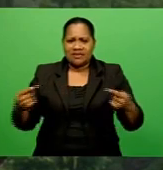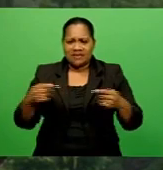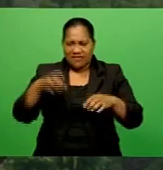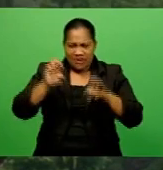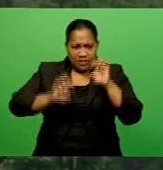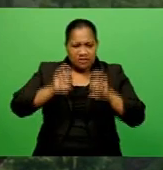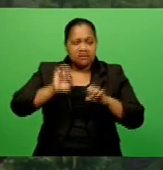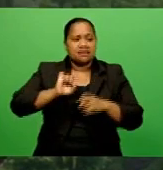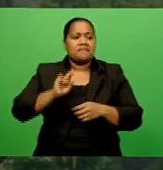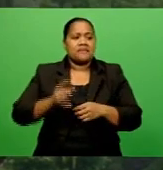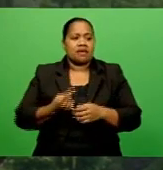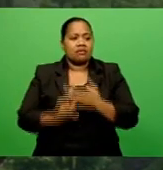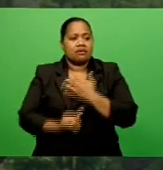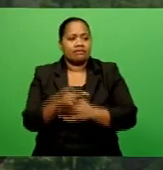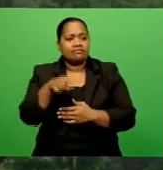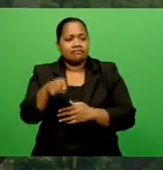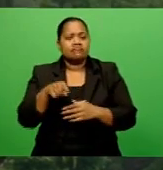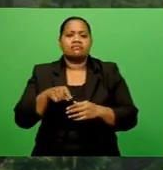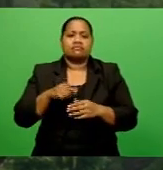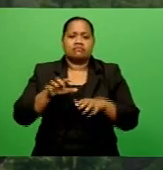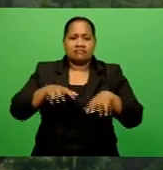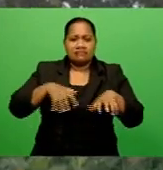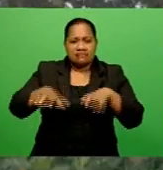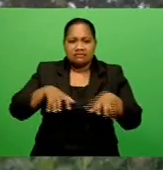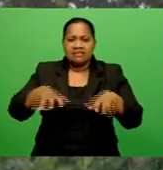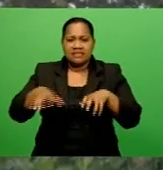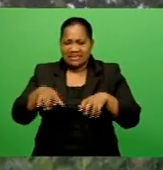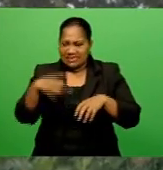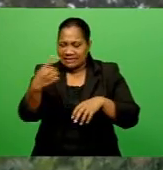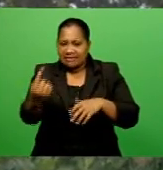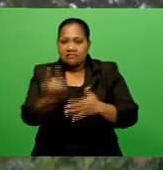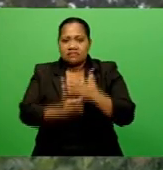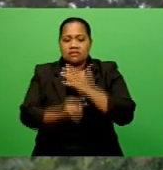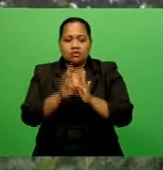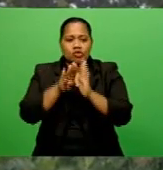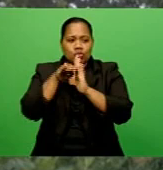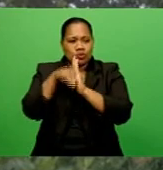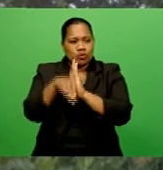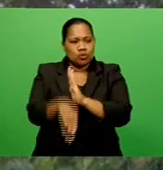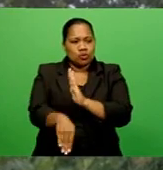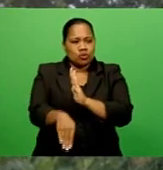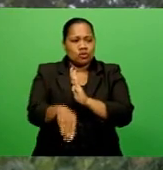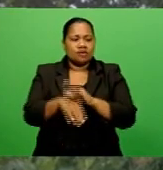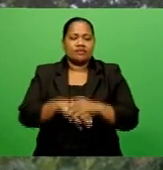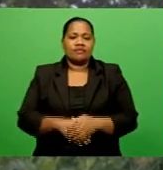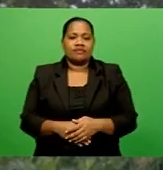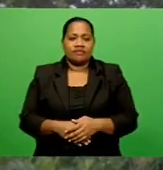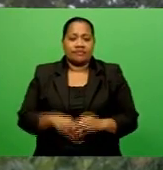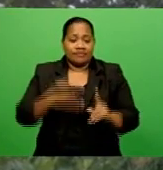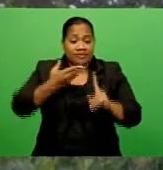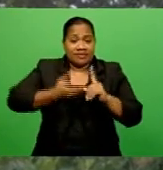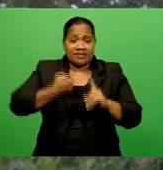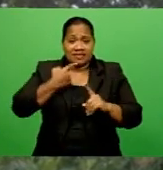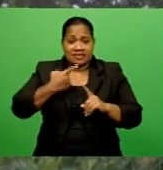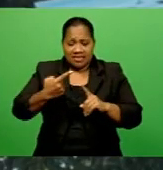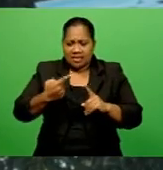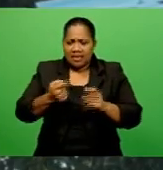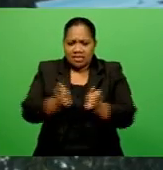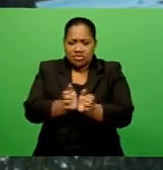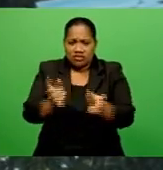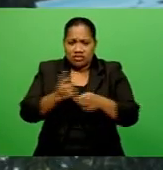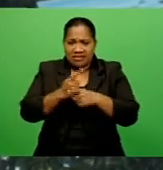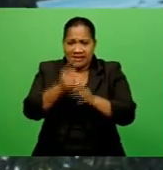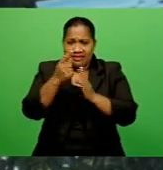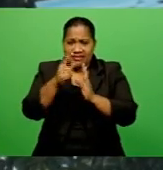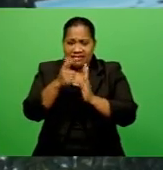but the activities itself has gone down. The Valuers Registration Board says the general guidelines of valuation needs to be